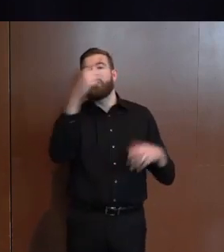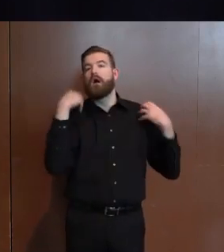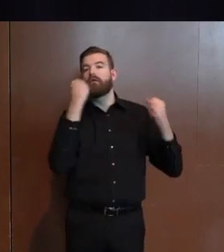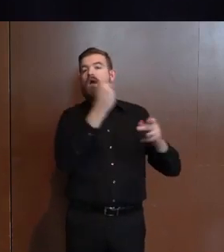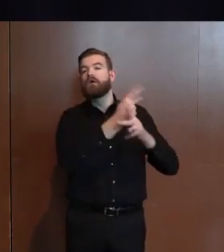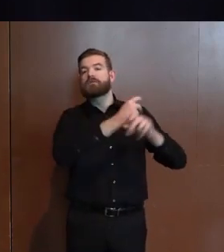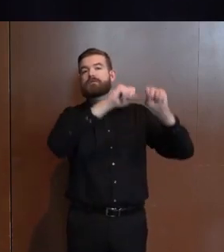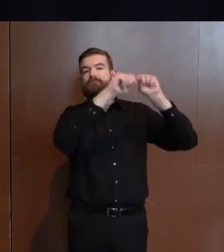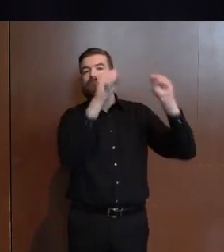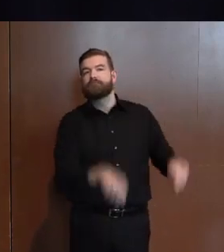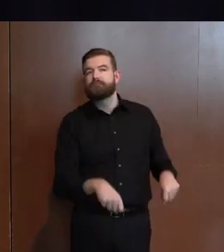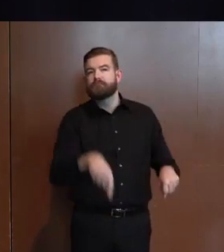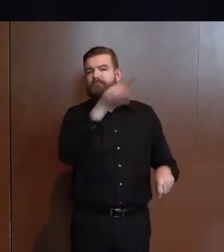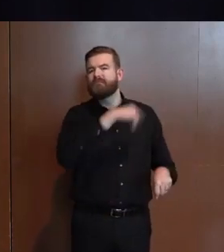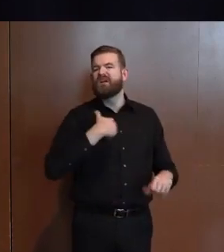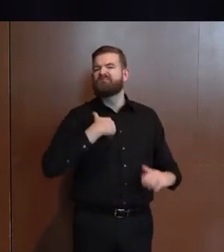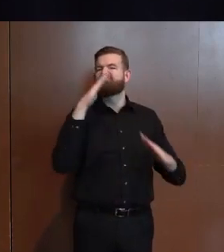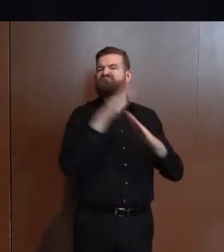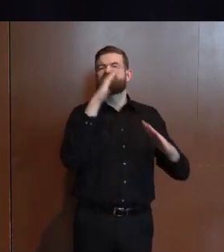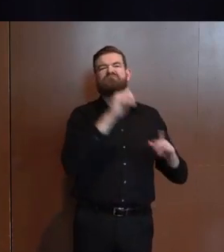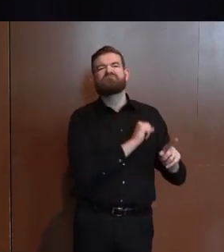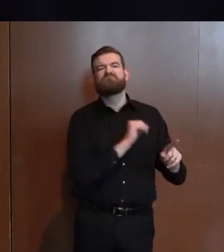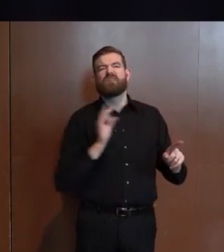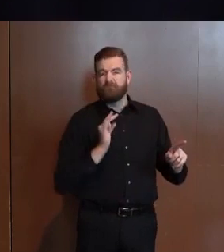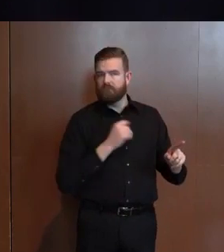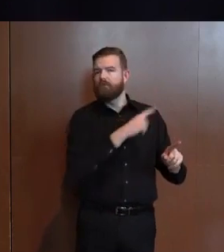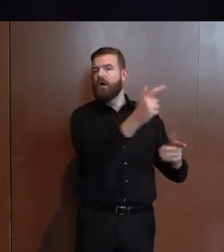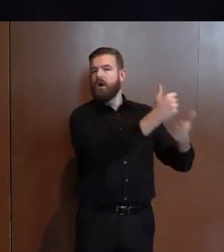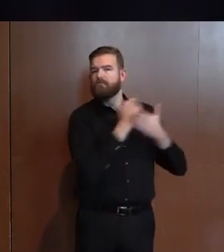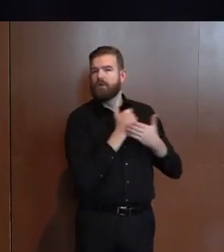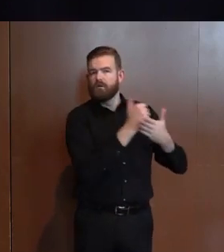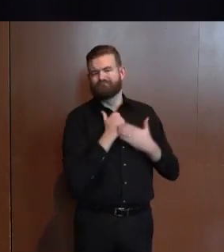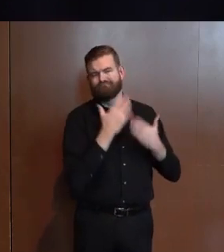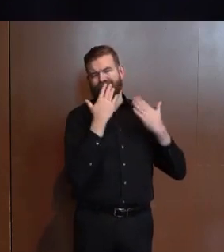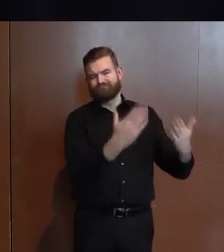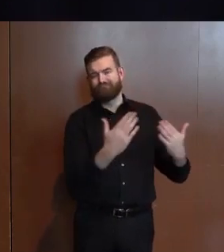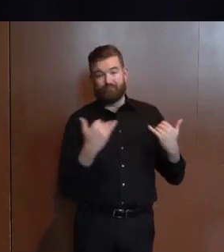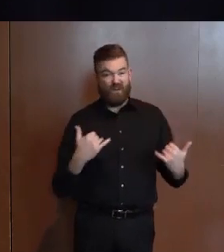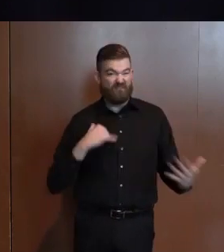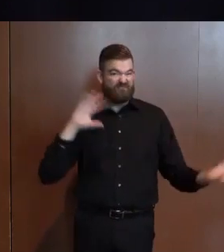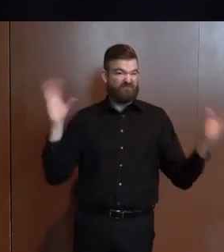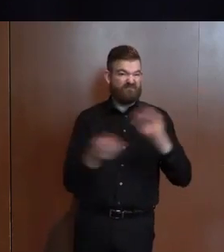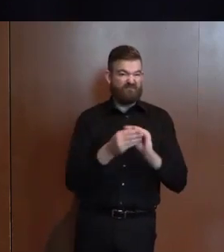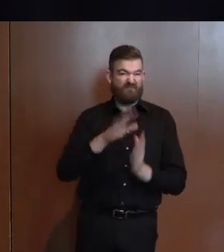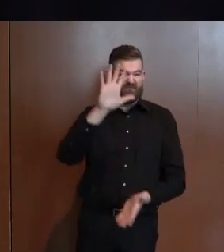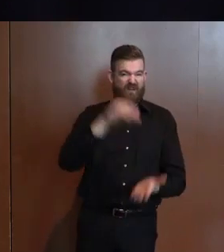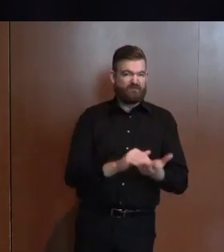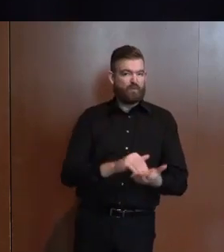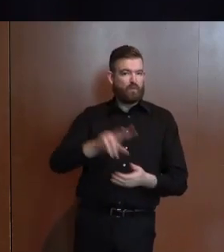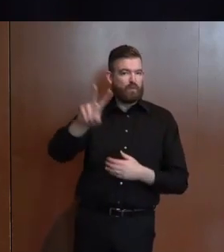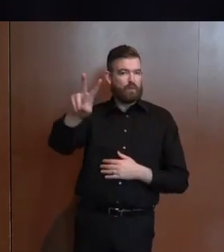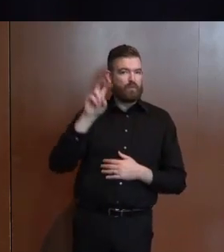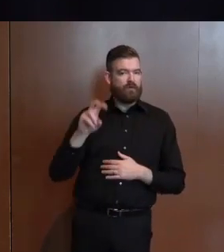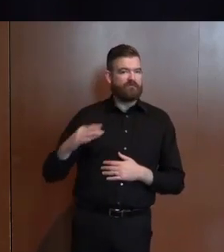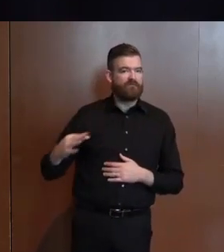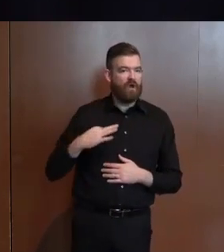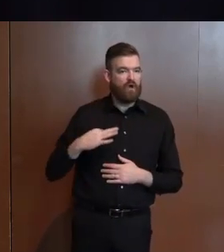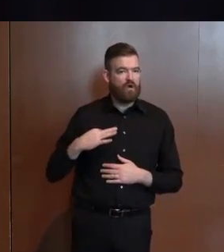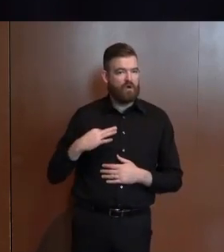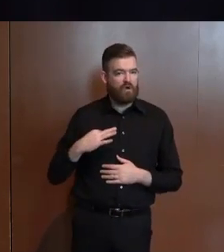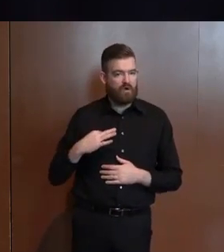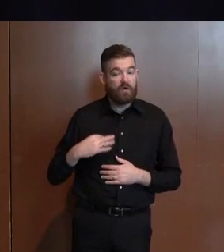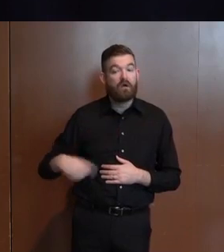us. As the governor shared, we now have 5,200 volunteers. About 35% of them are